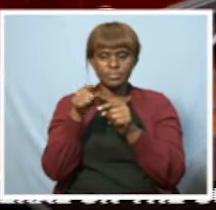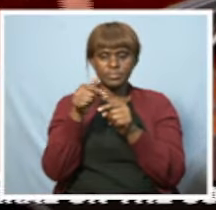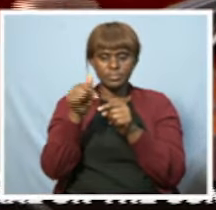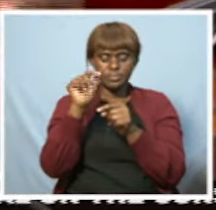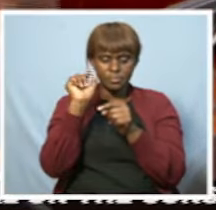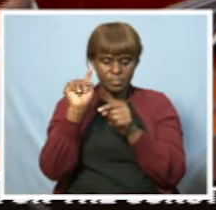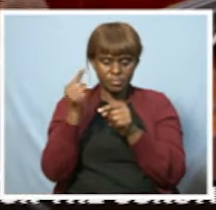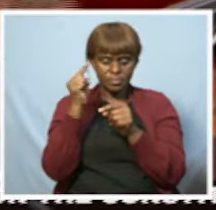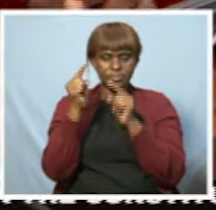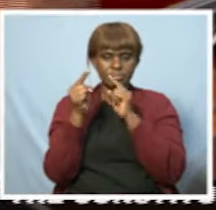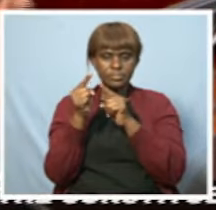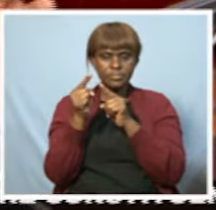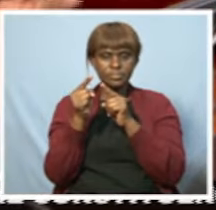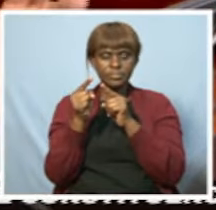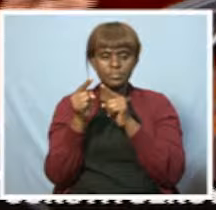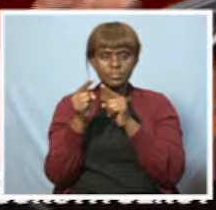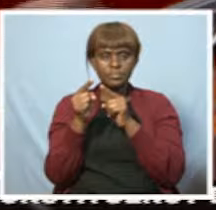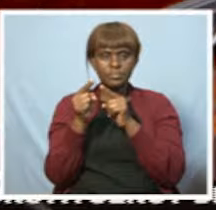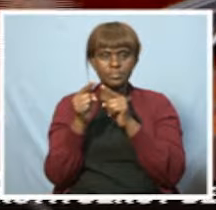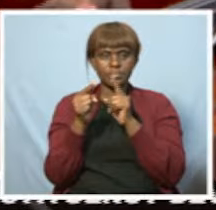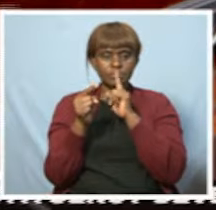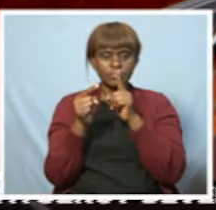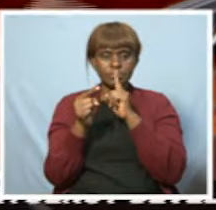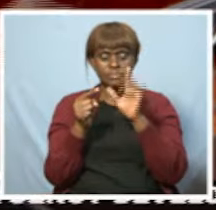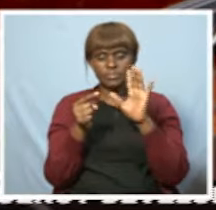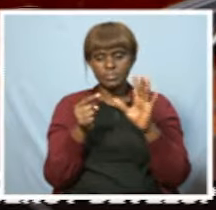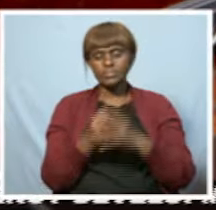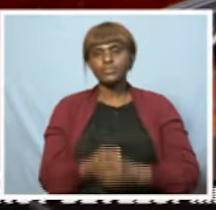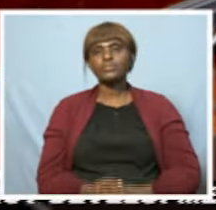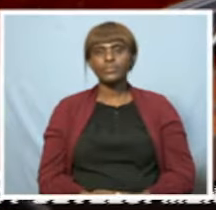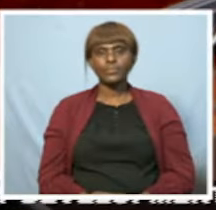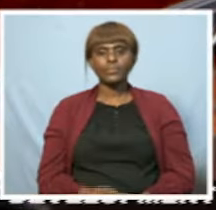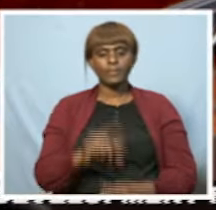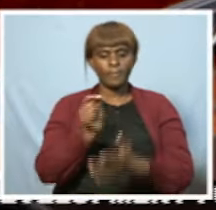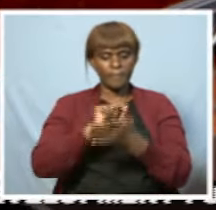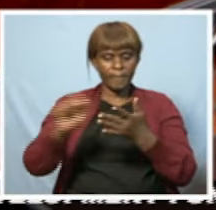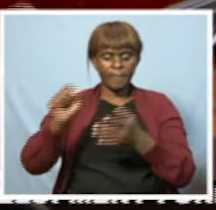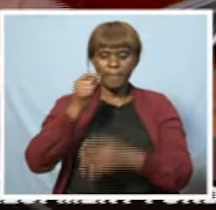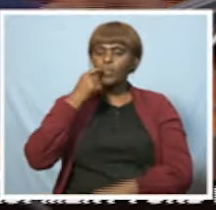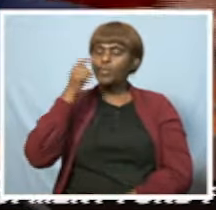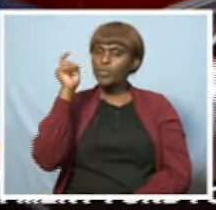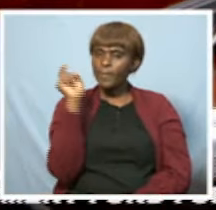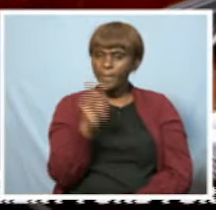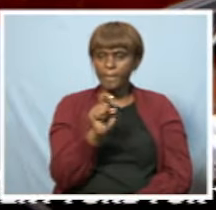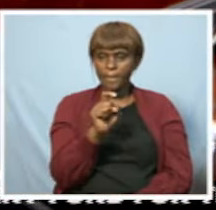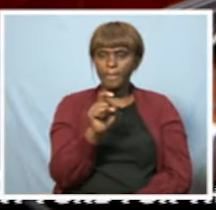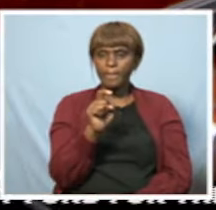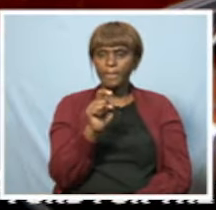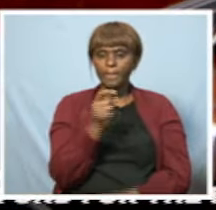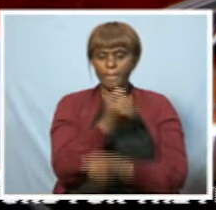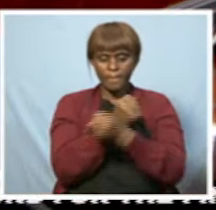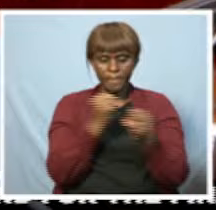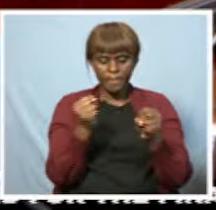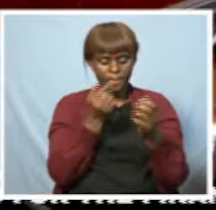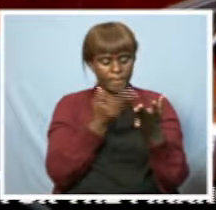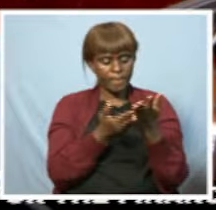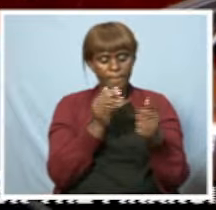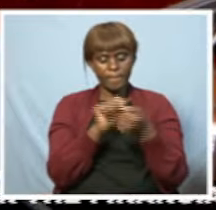first, of course, you write the instructions. Can you rectify